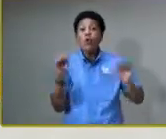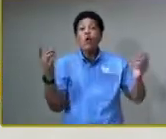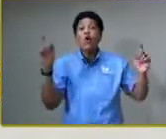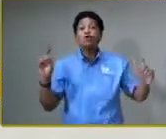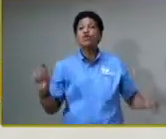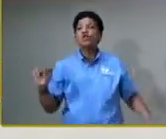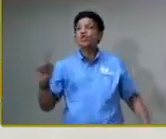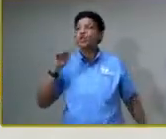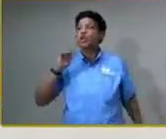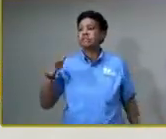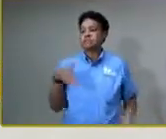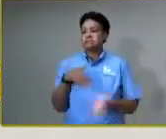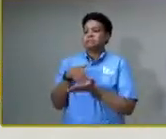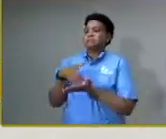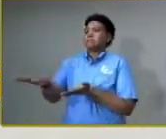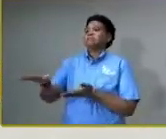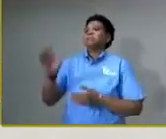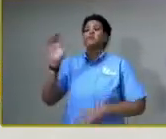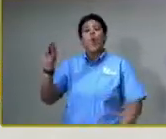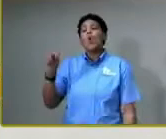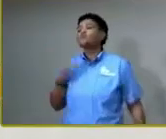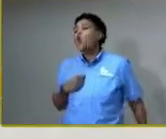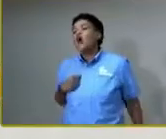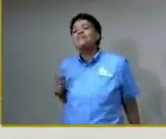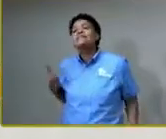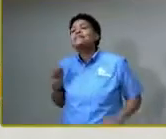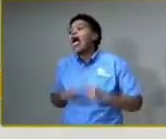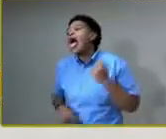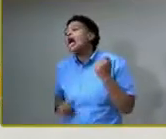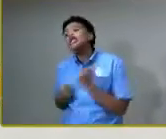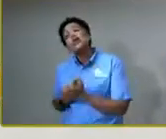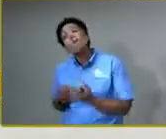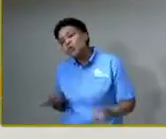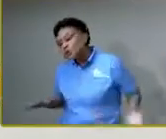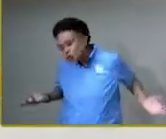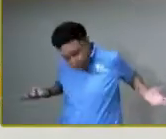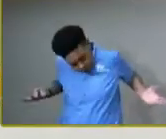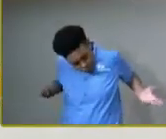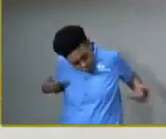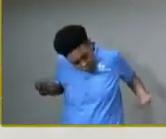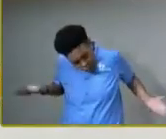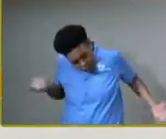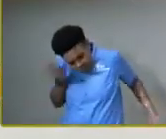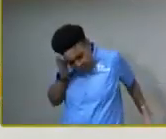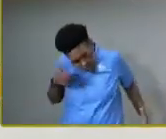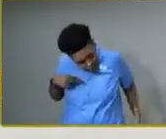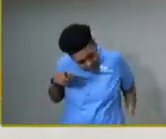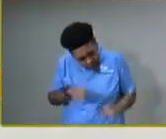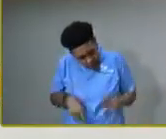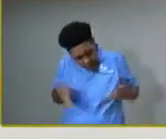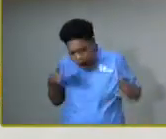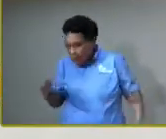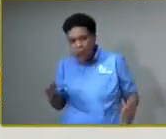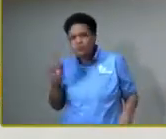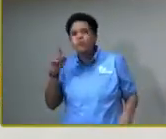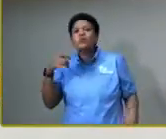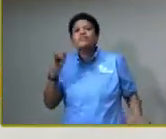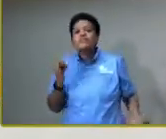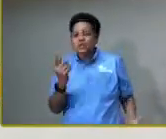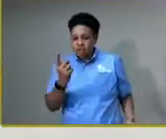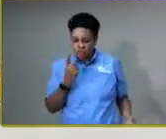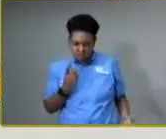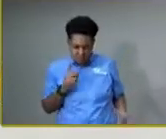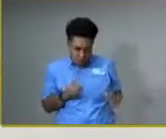just turned away carte blanche on the basis that we have no bed to house that person, or